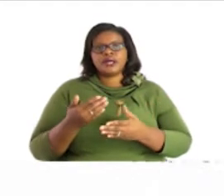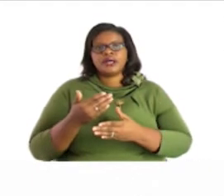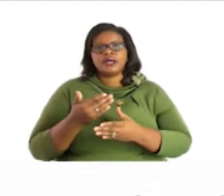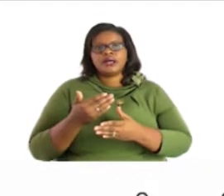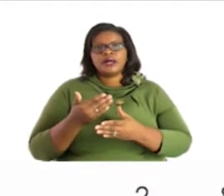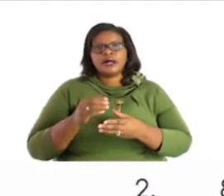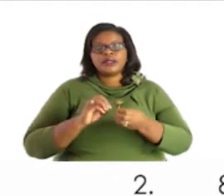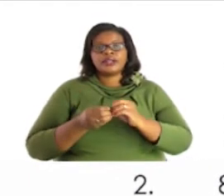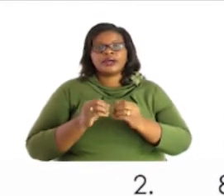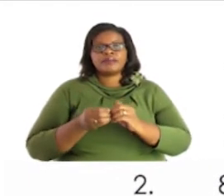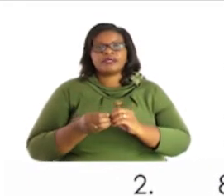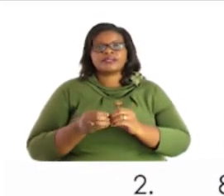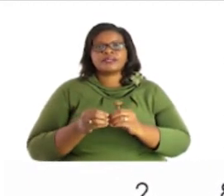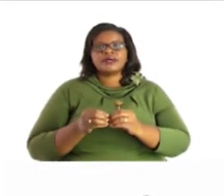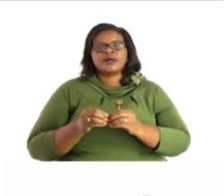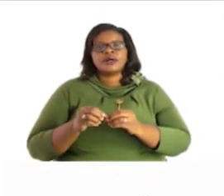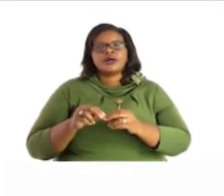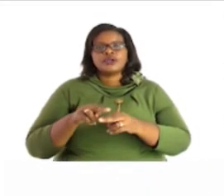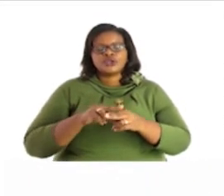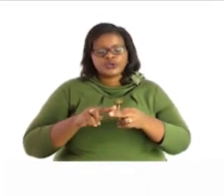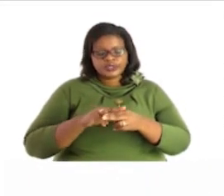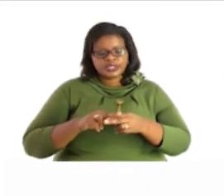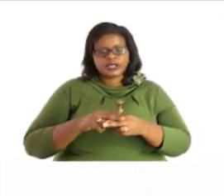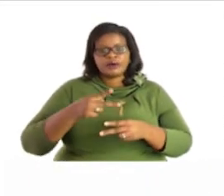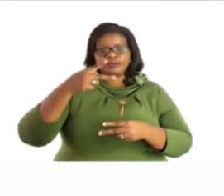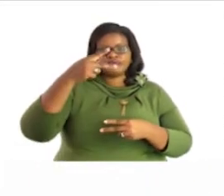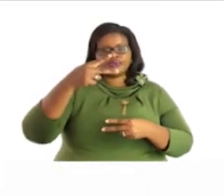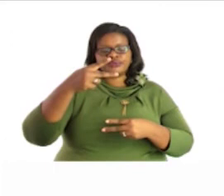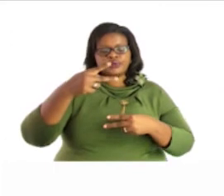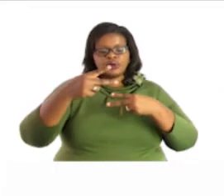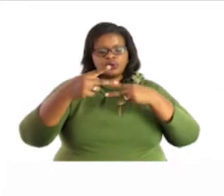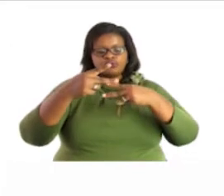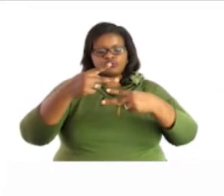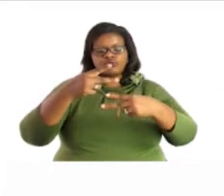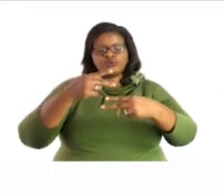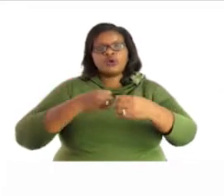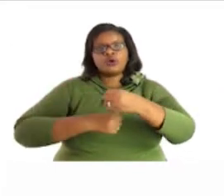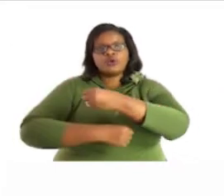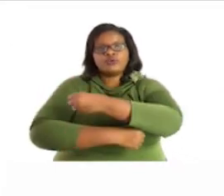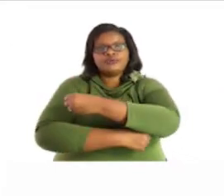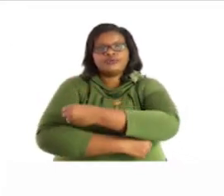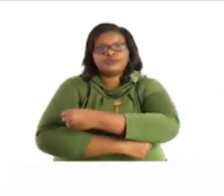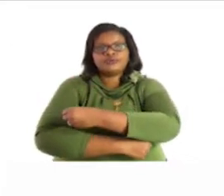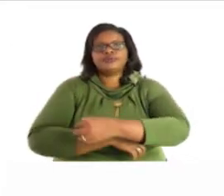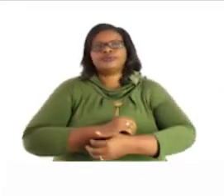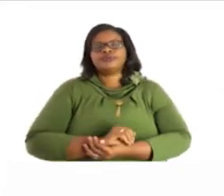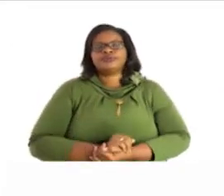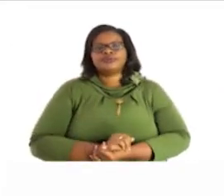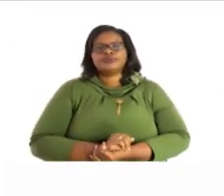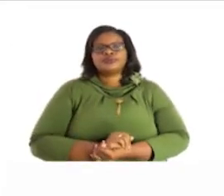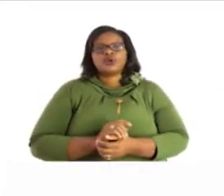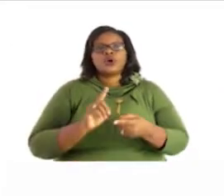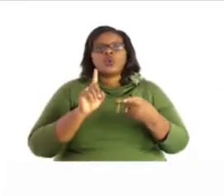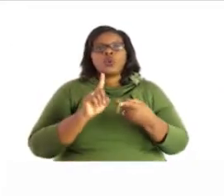by the use of greater than, less than, or equal to. Number 1, we are having